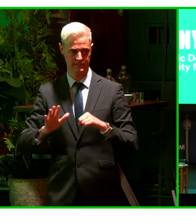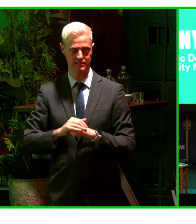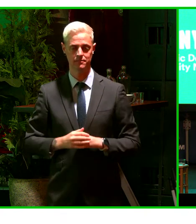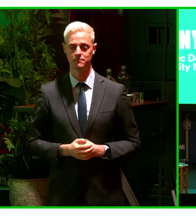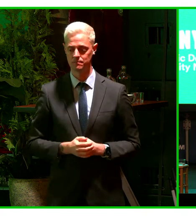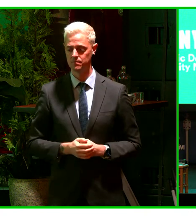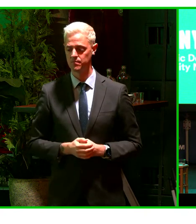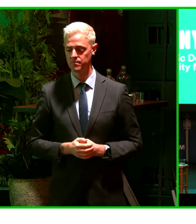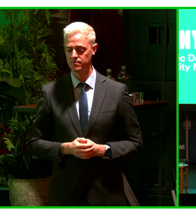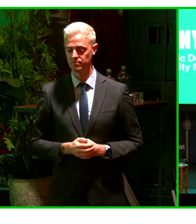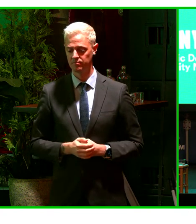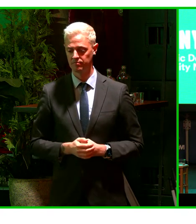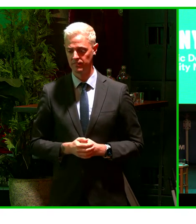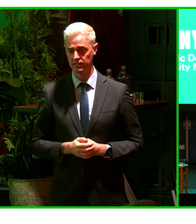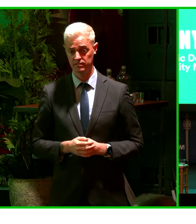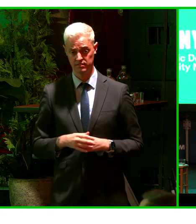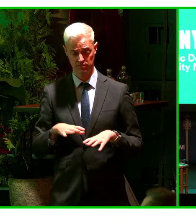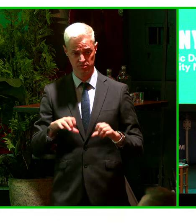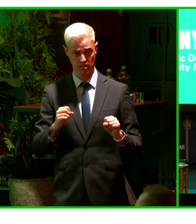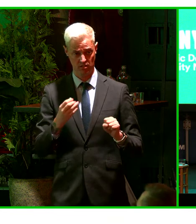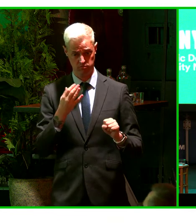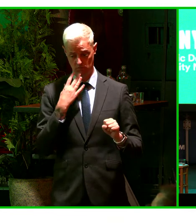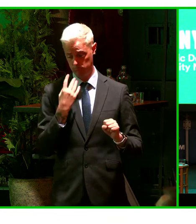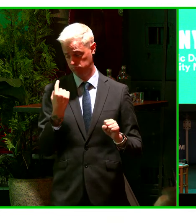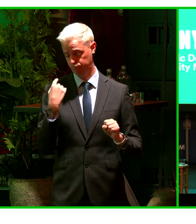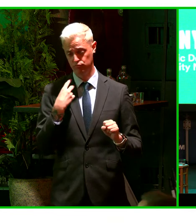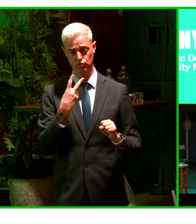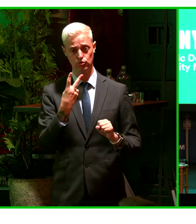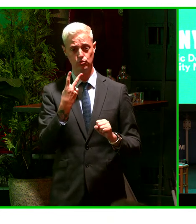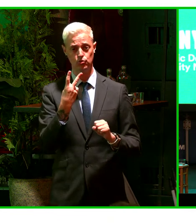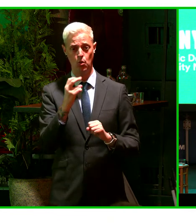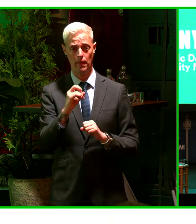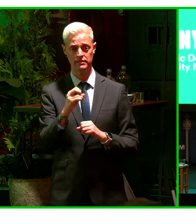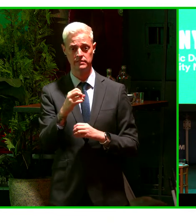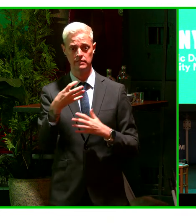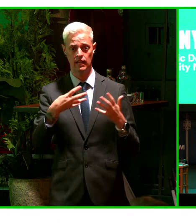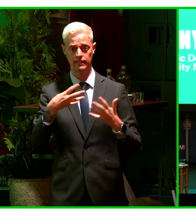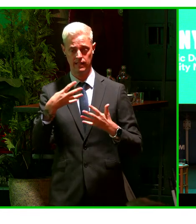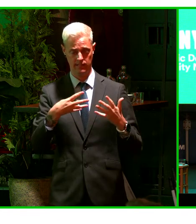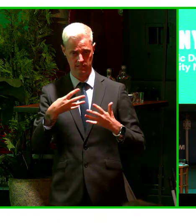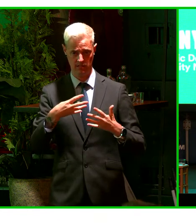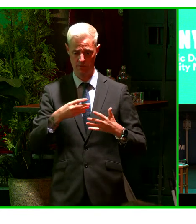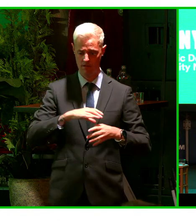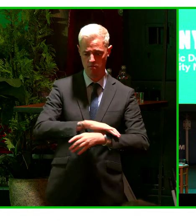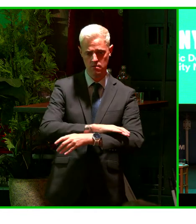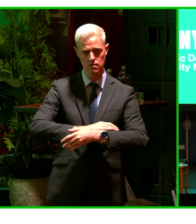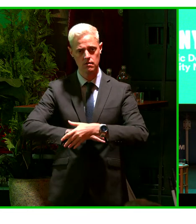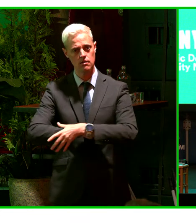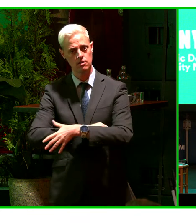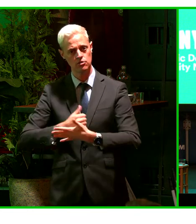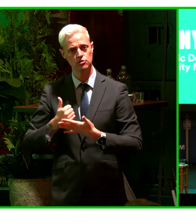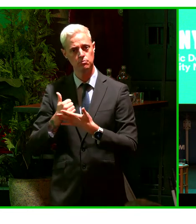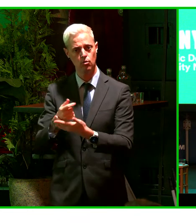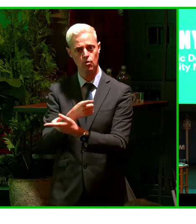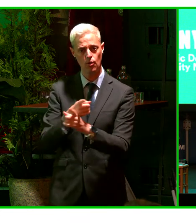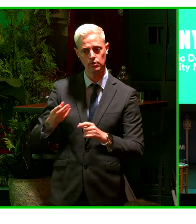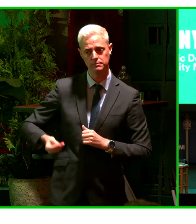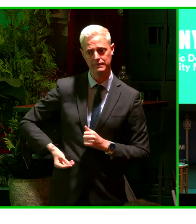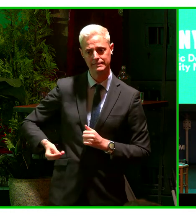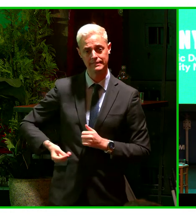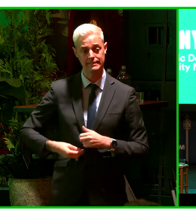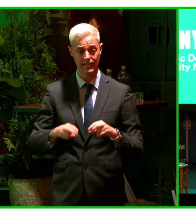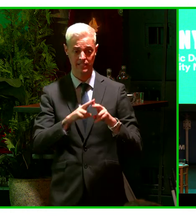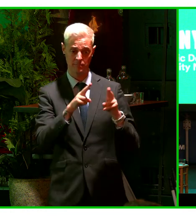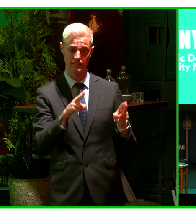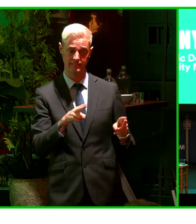where we started in 2019 to take a much more proactive role in helping businesses and domestic customers to get on their